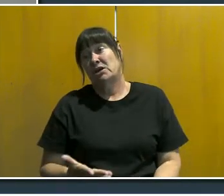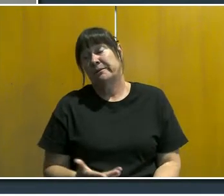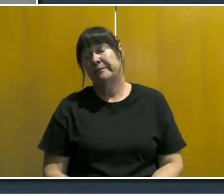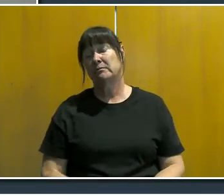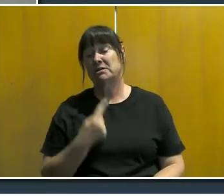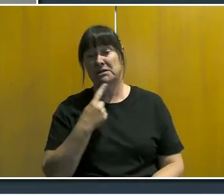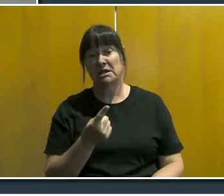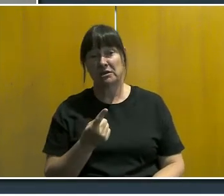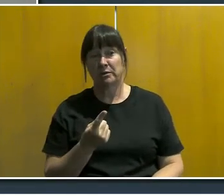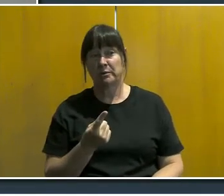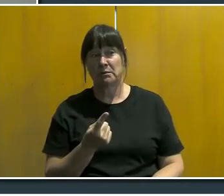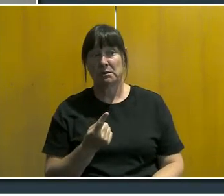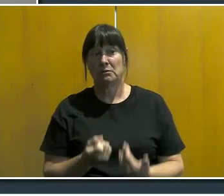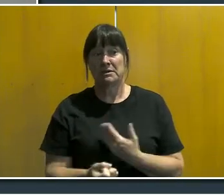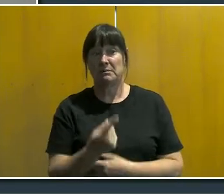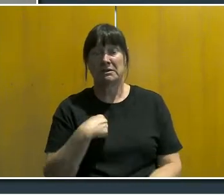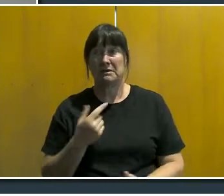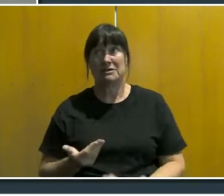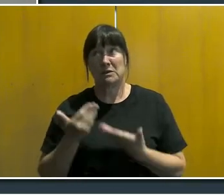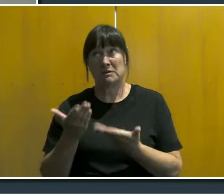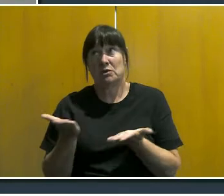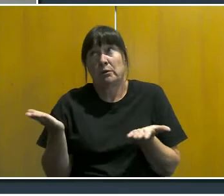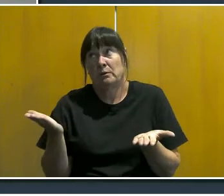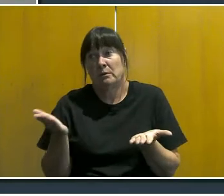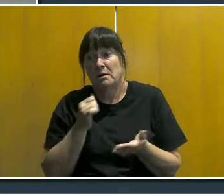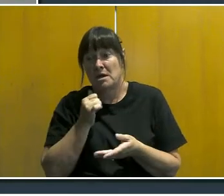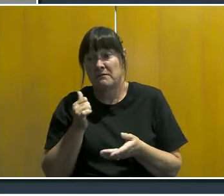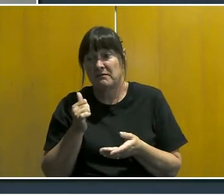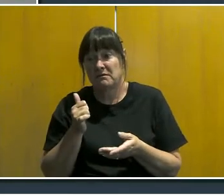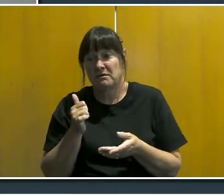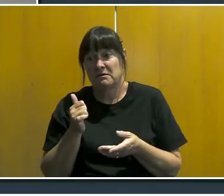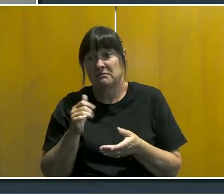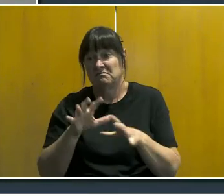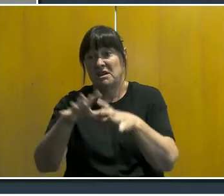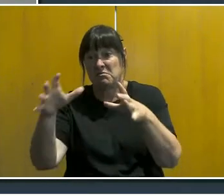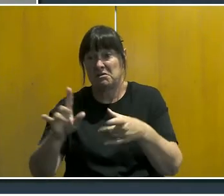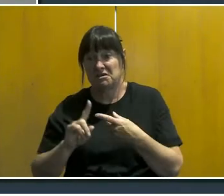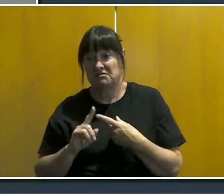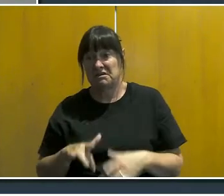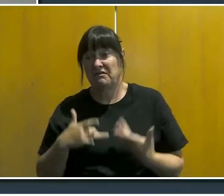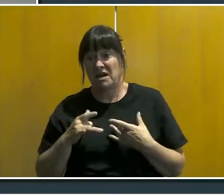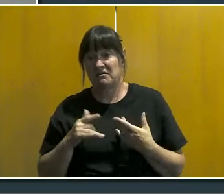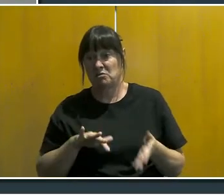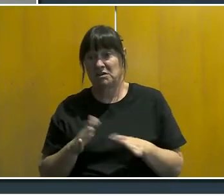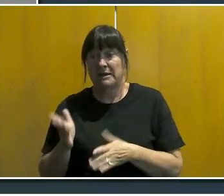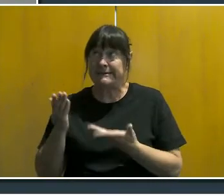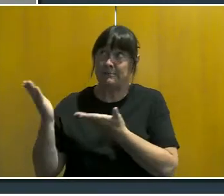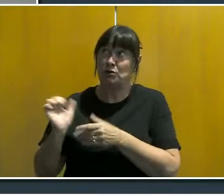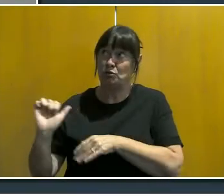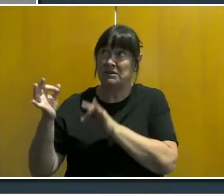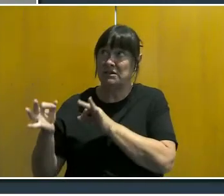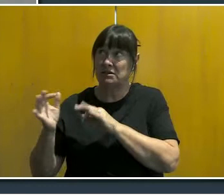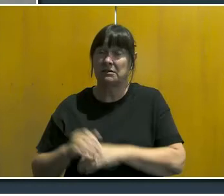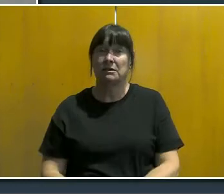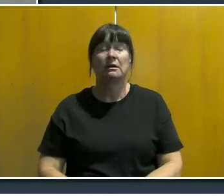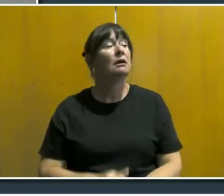in, and I'm sort of more or less at your mercy as to whether it survives or falls. Thanks for your time. I would like to